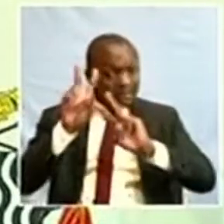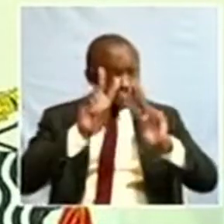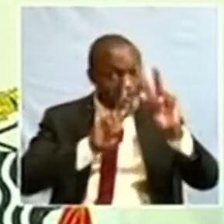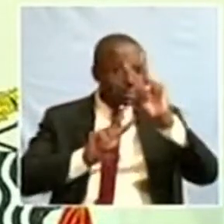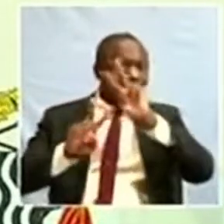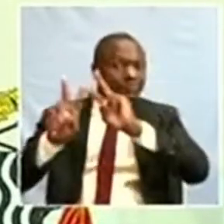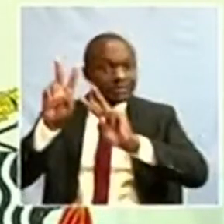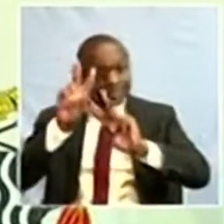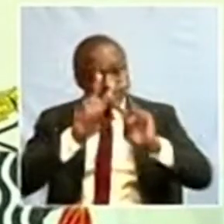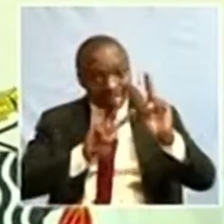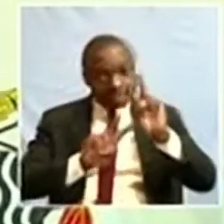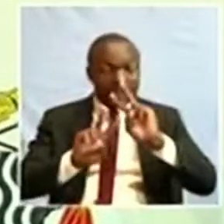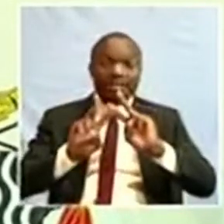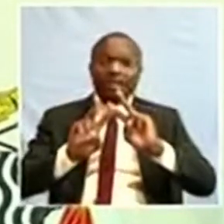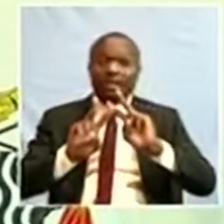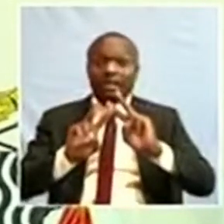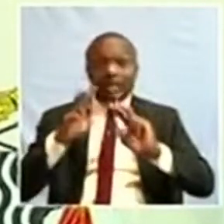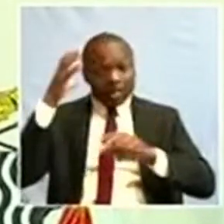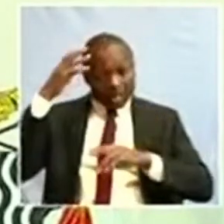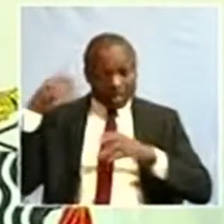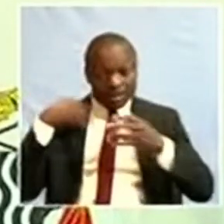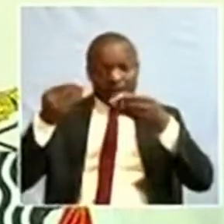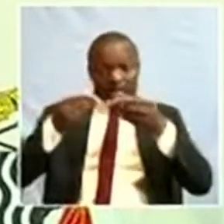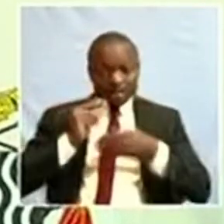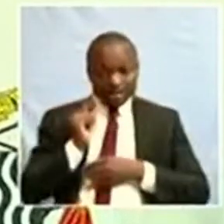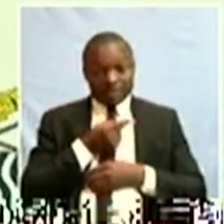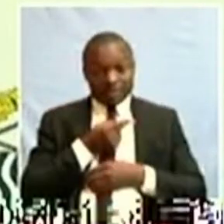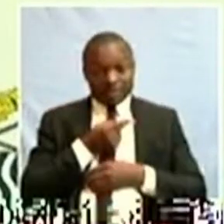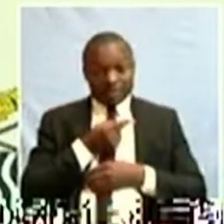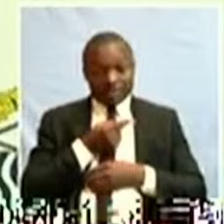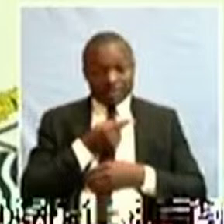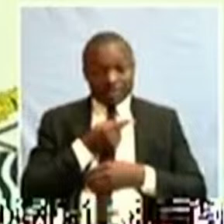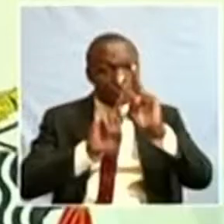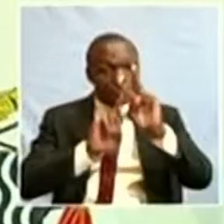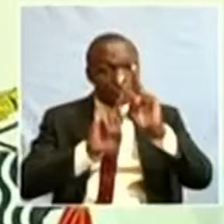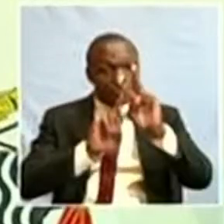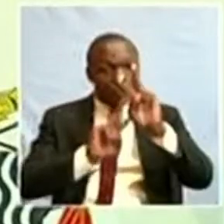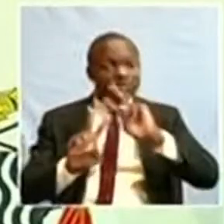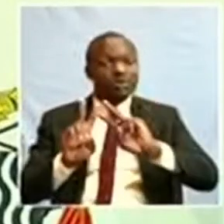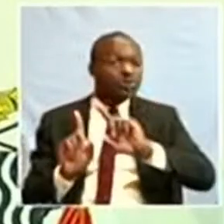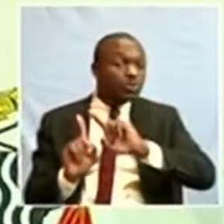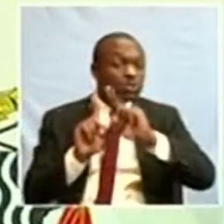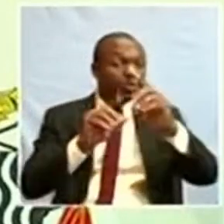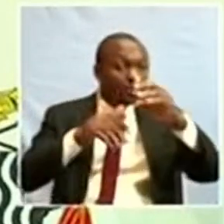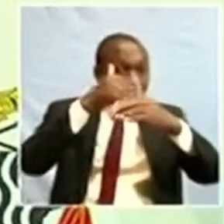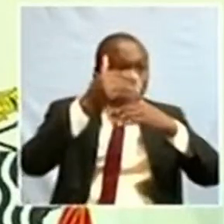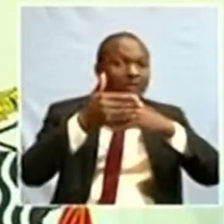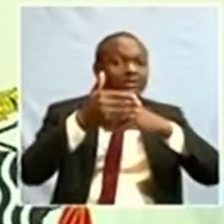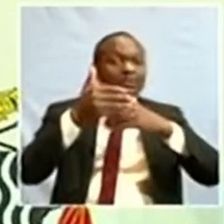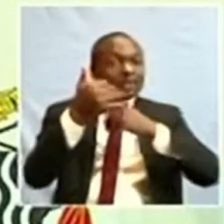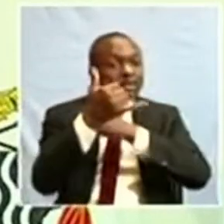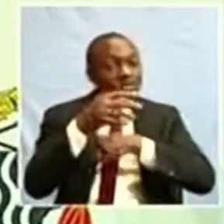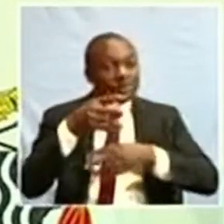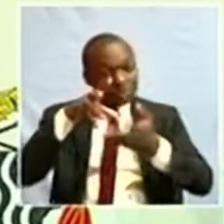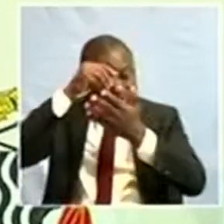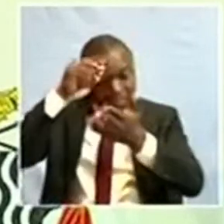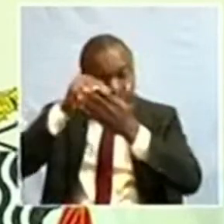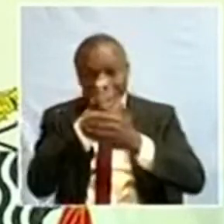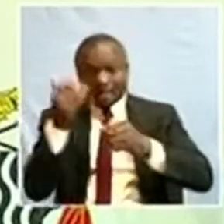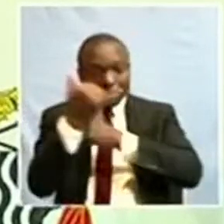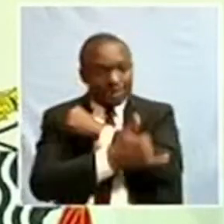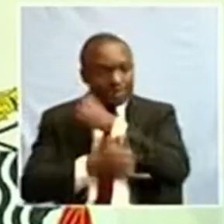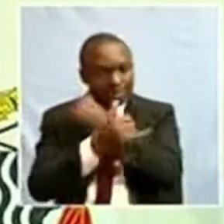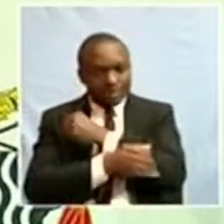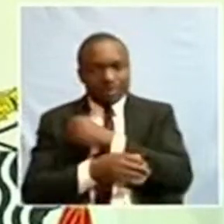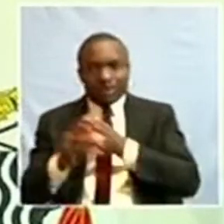The office has given us the leeway to benchmark with other sites where we can learn what other sites are doing and incorporate them